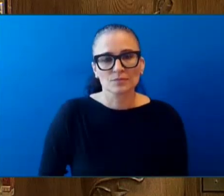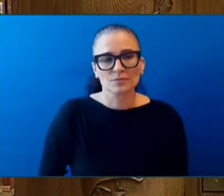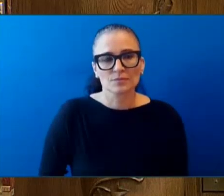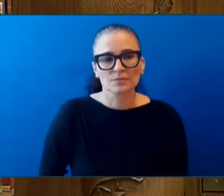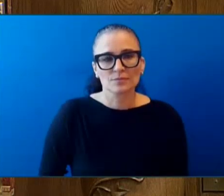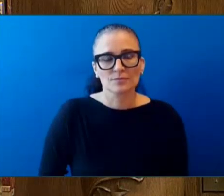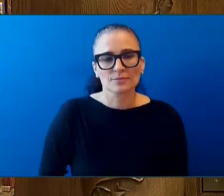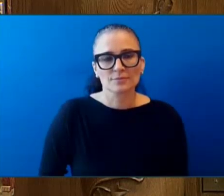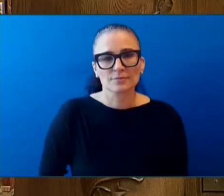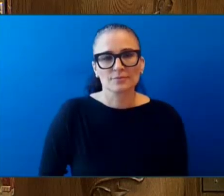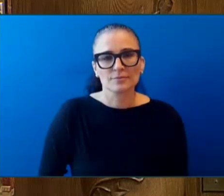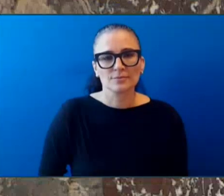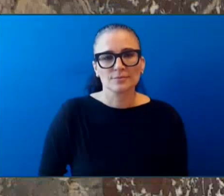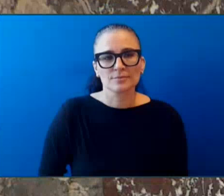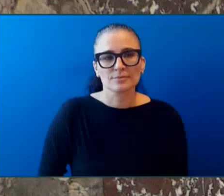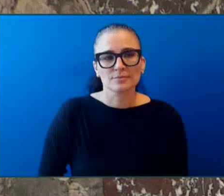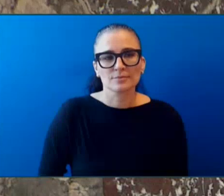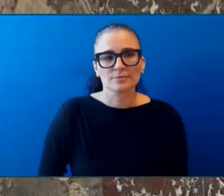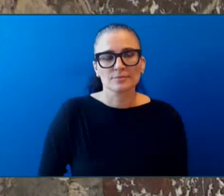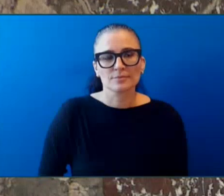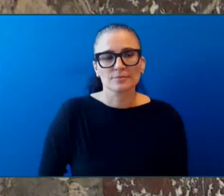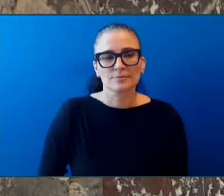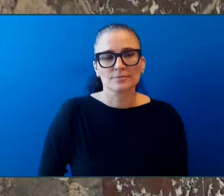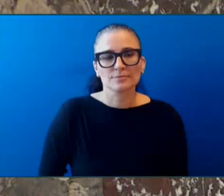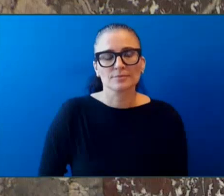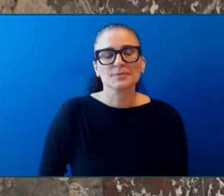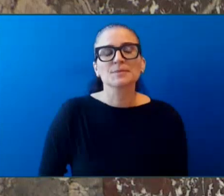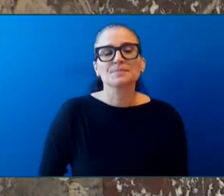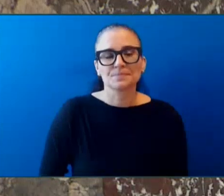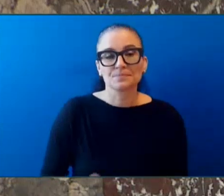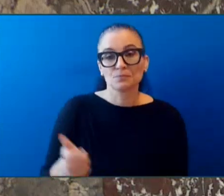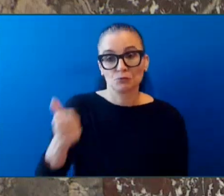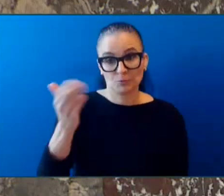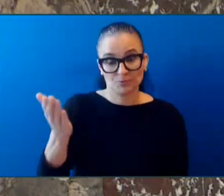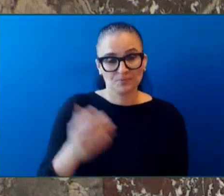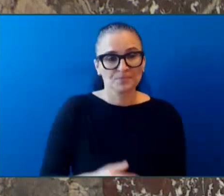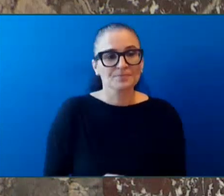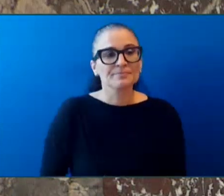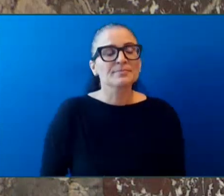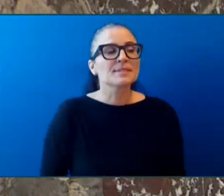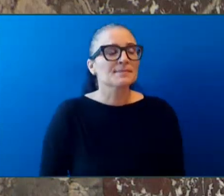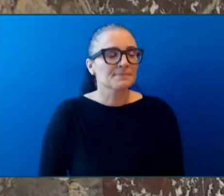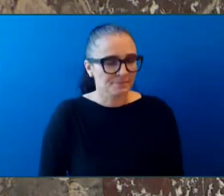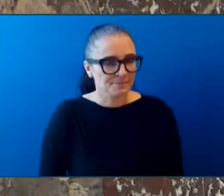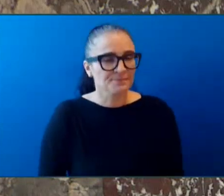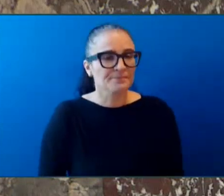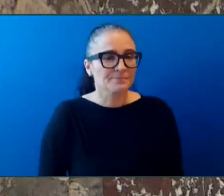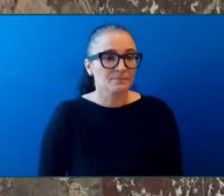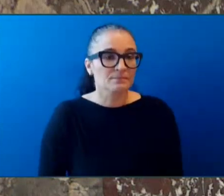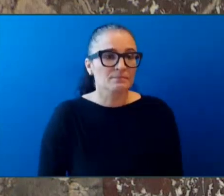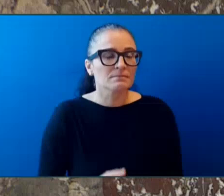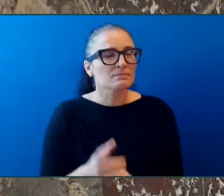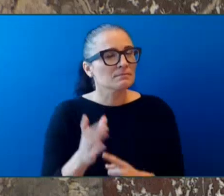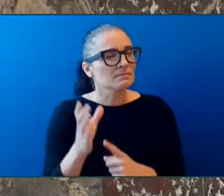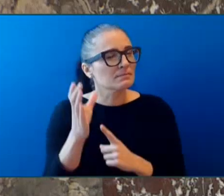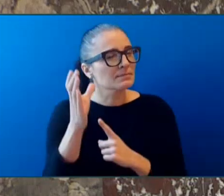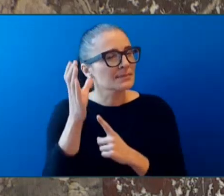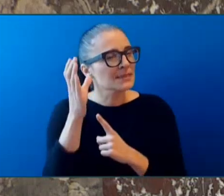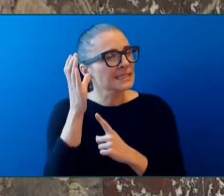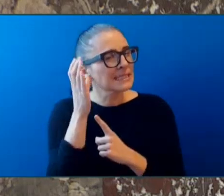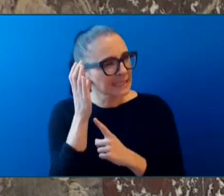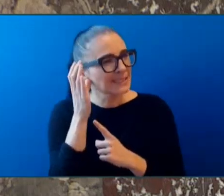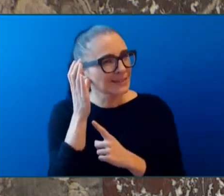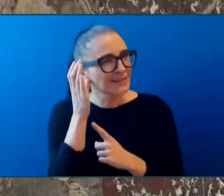Premier. Honourable Speaker, it is very difficult to listen to a member on the other side that was part of the government